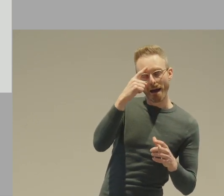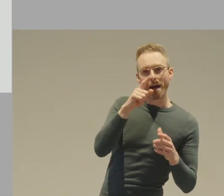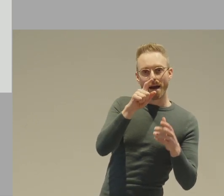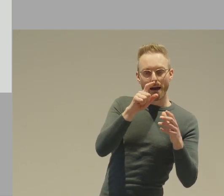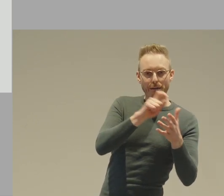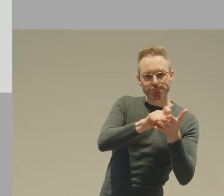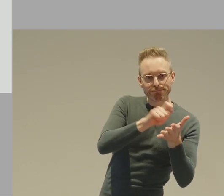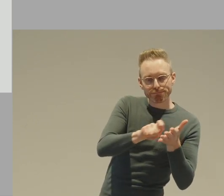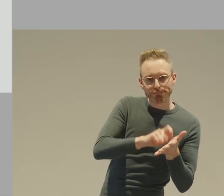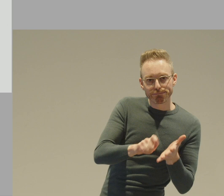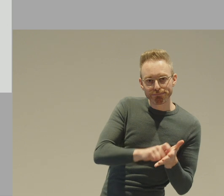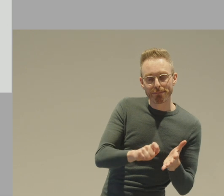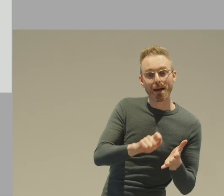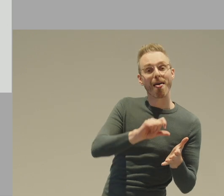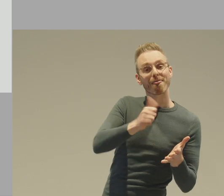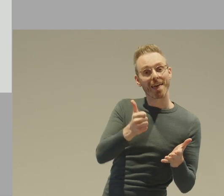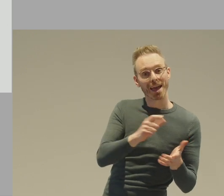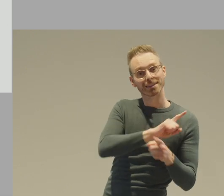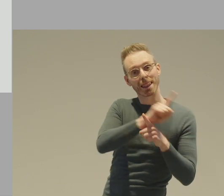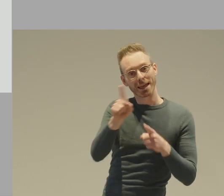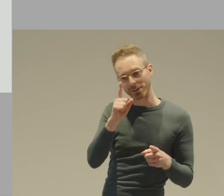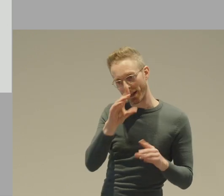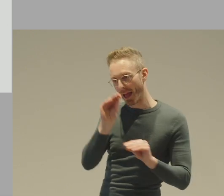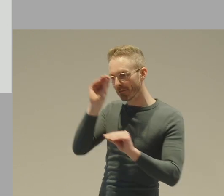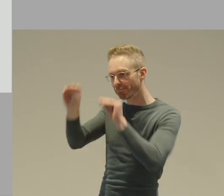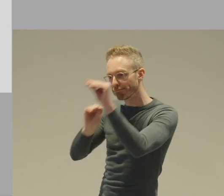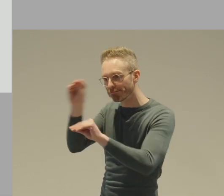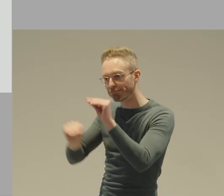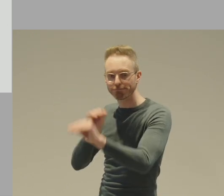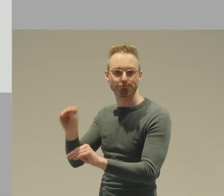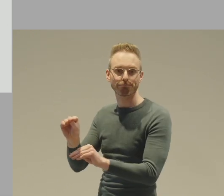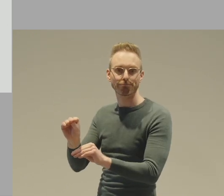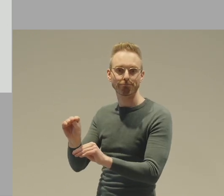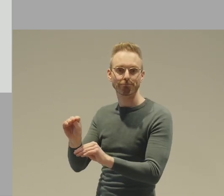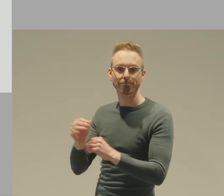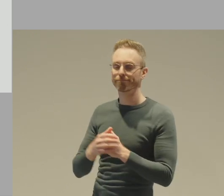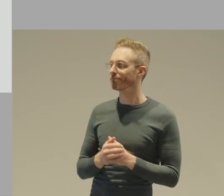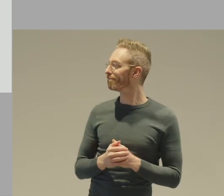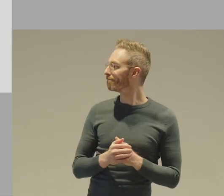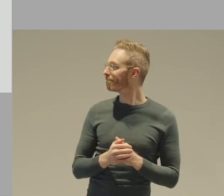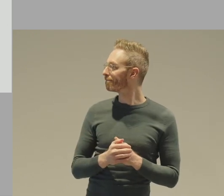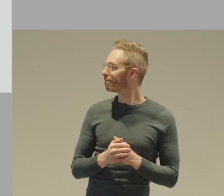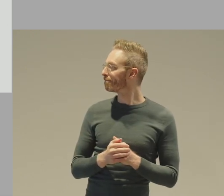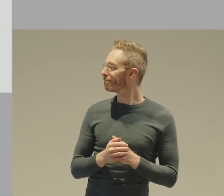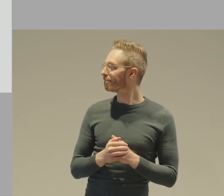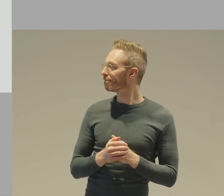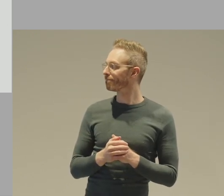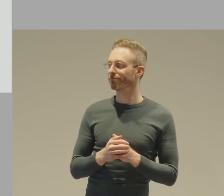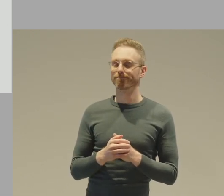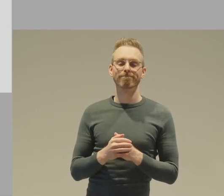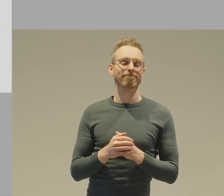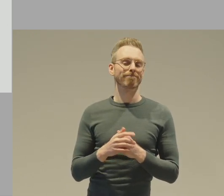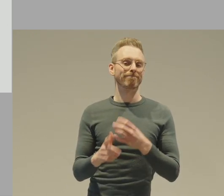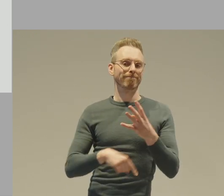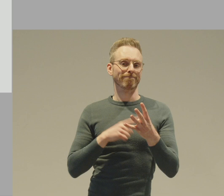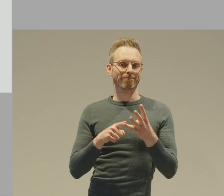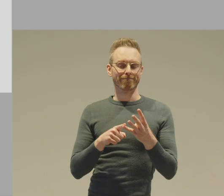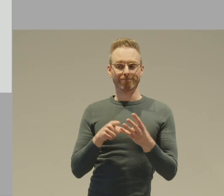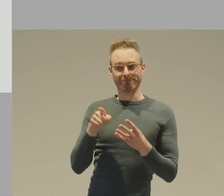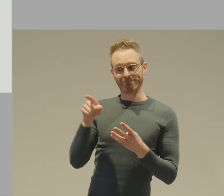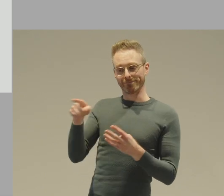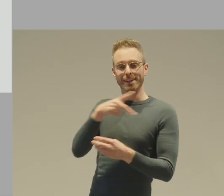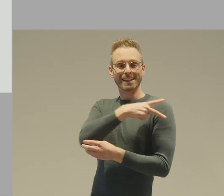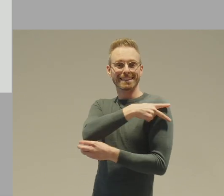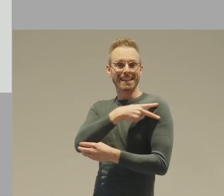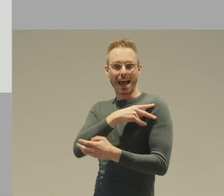the template is available to download to try to go through the answers before. Have the staff guide to hand. The